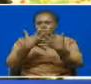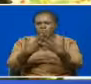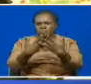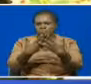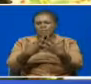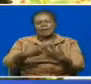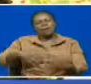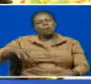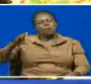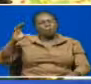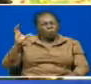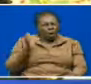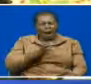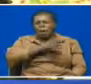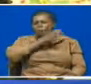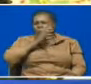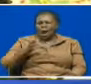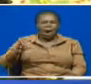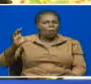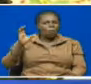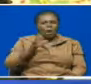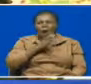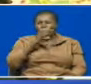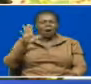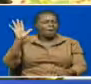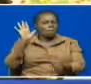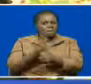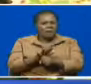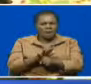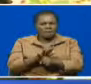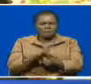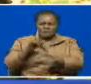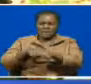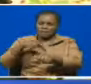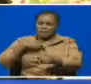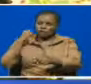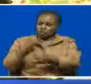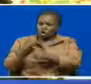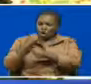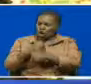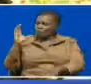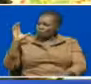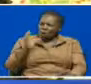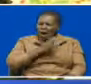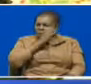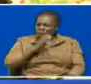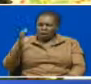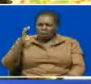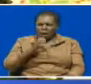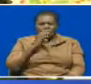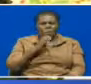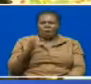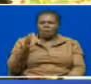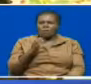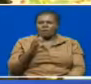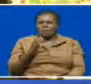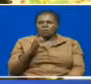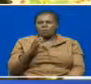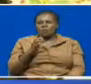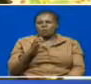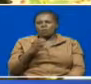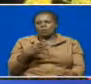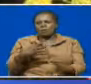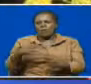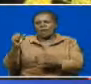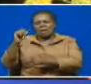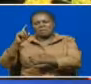drinking increased, leading to several disciplinary cases while I was in duty, drunk and disorderly. Okay. Going to